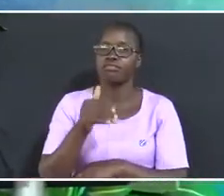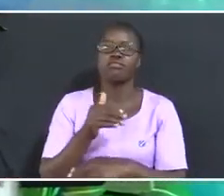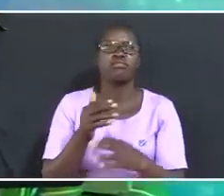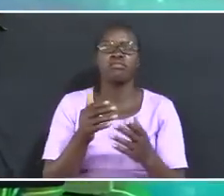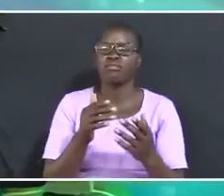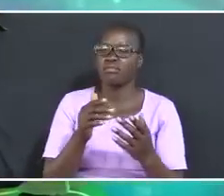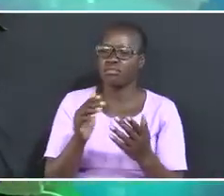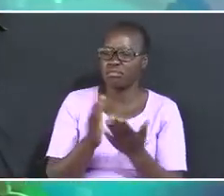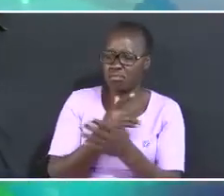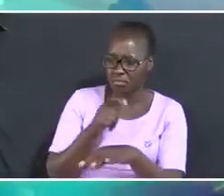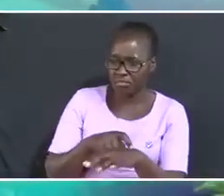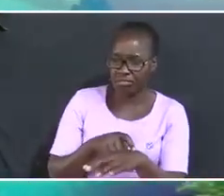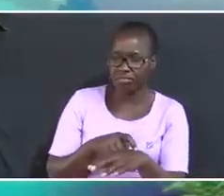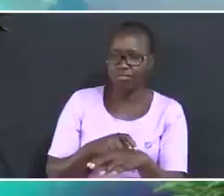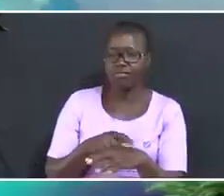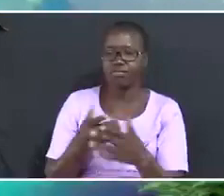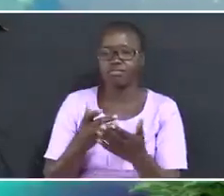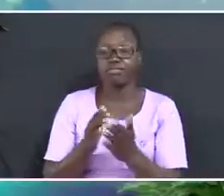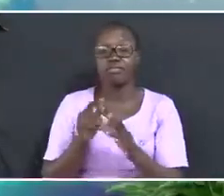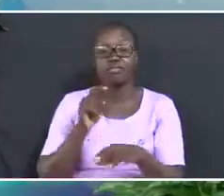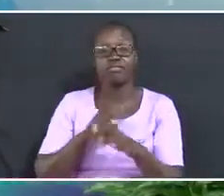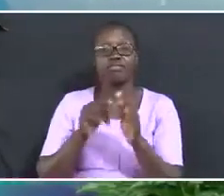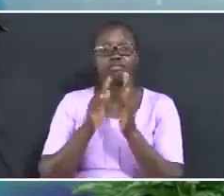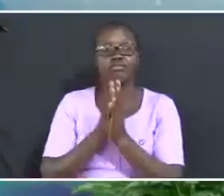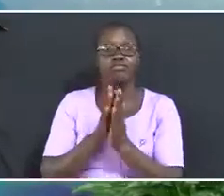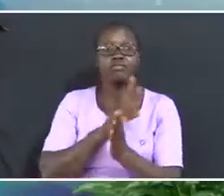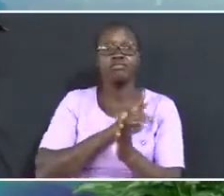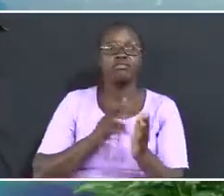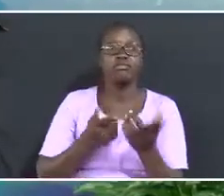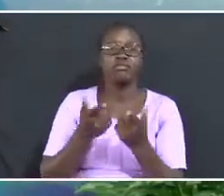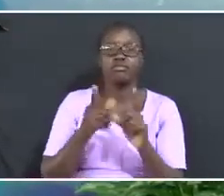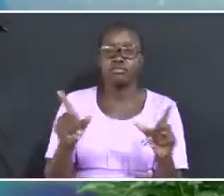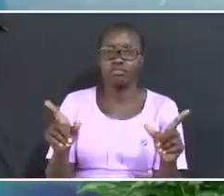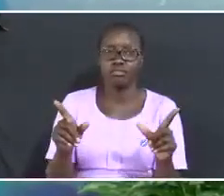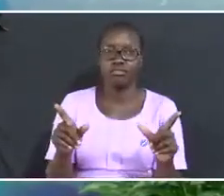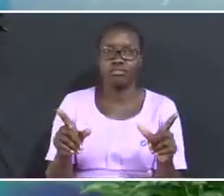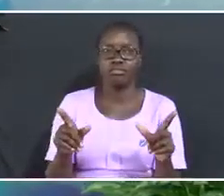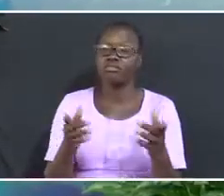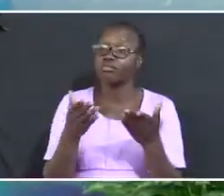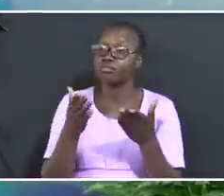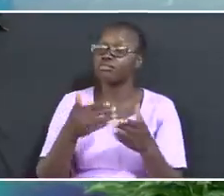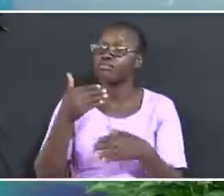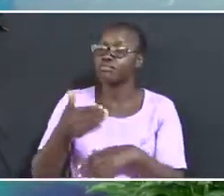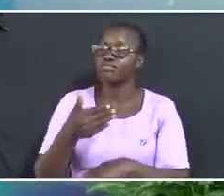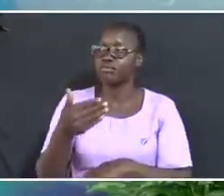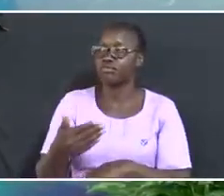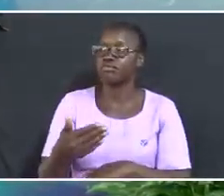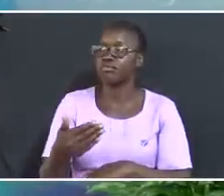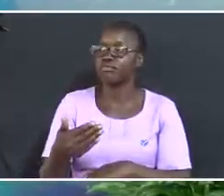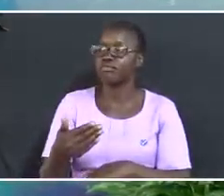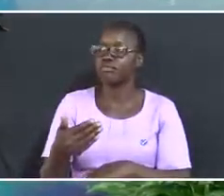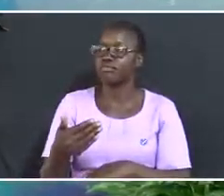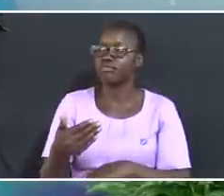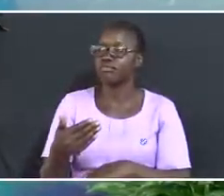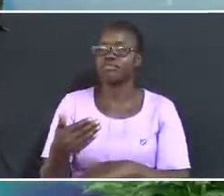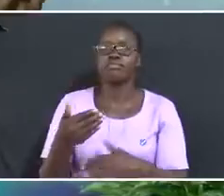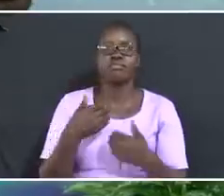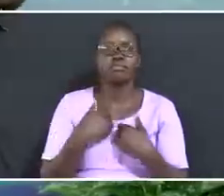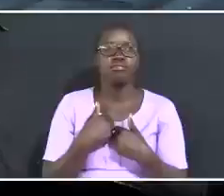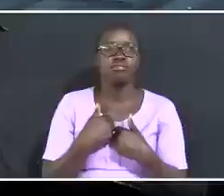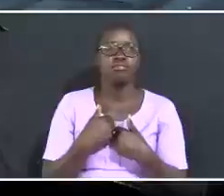occasional in the intervening of religious liberty. Let's be there constantly. Let us